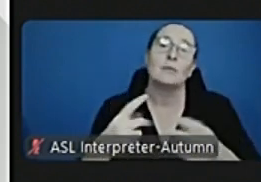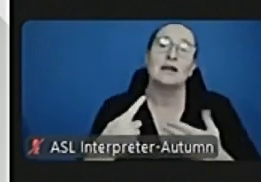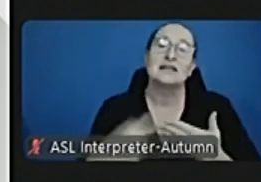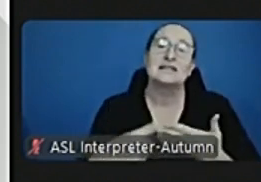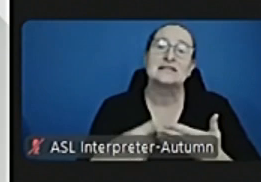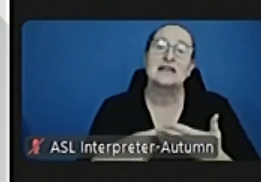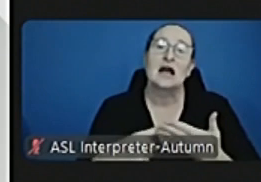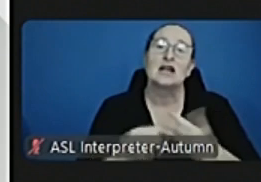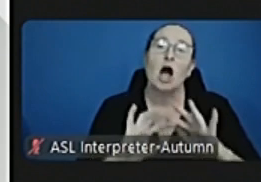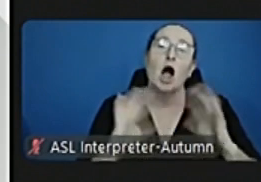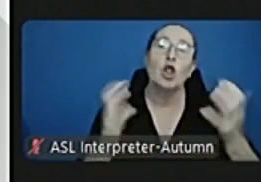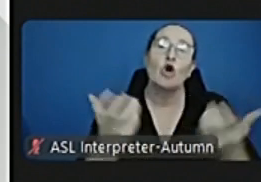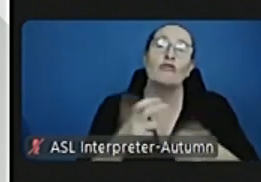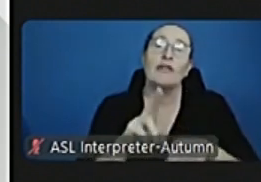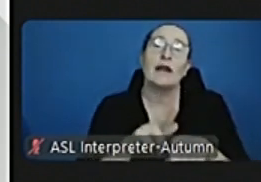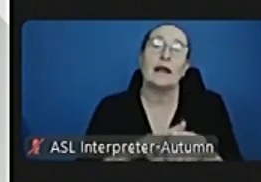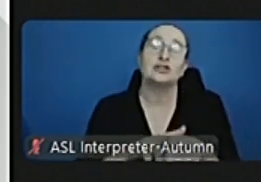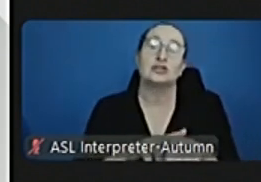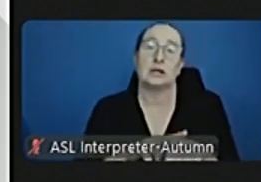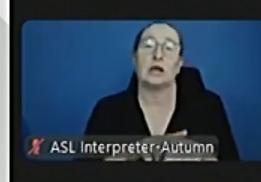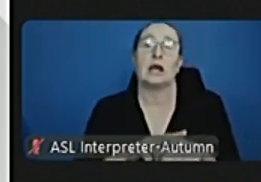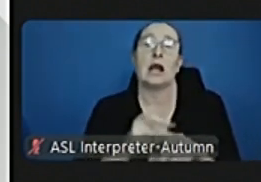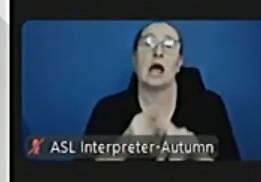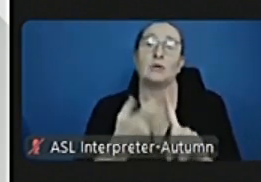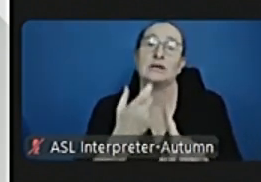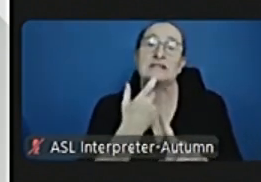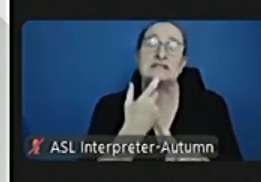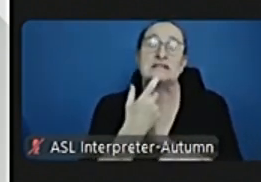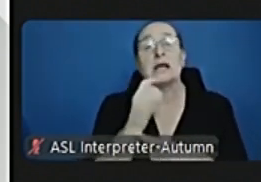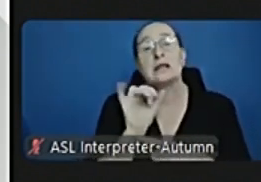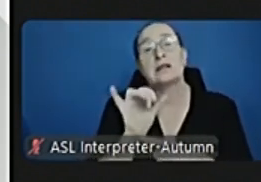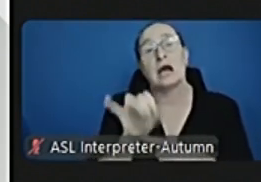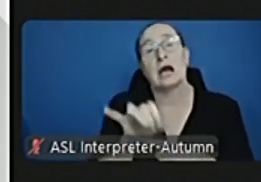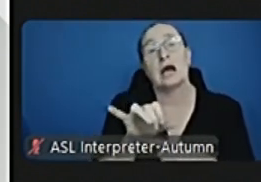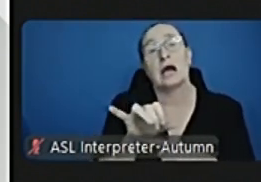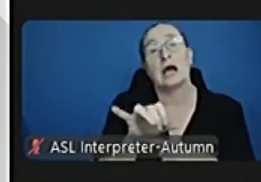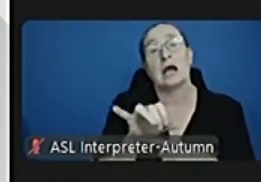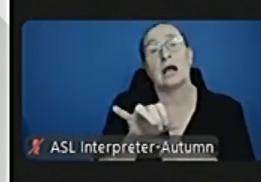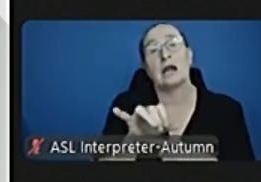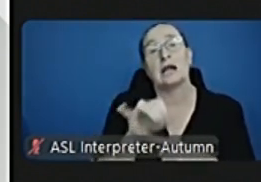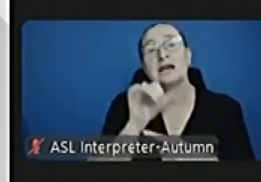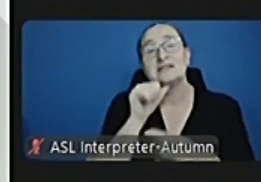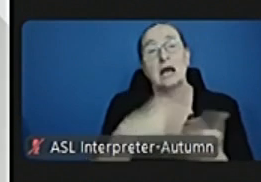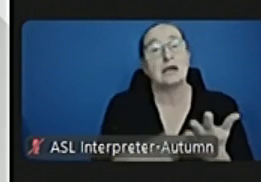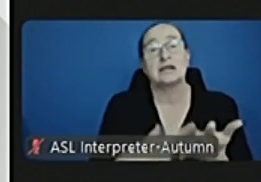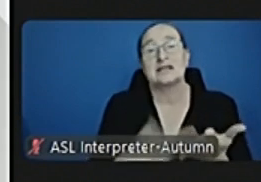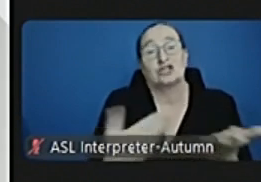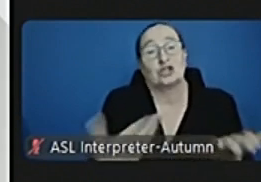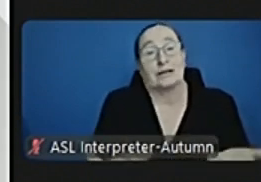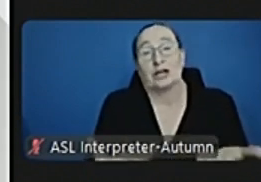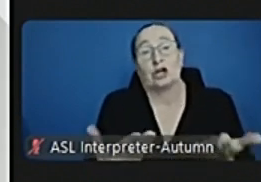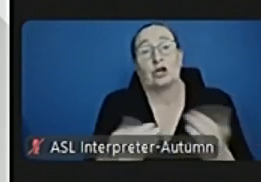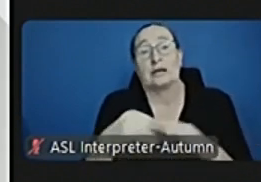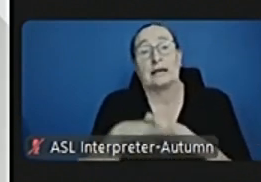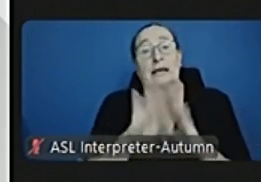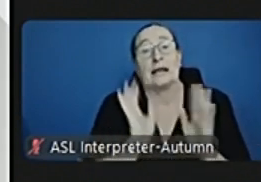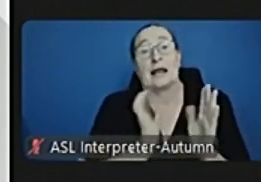nation. I would say that that's not a discussion here in our state, right?